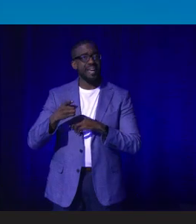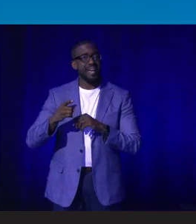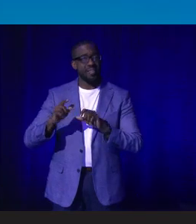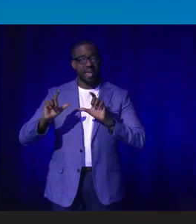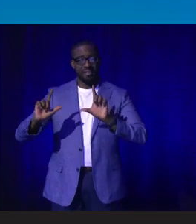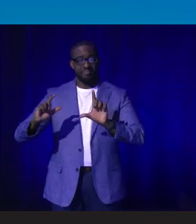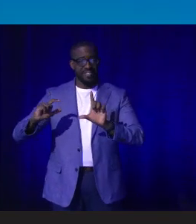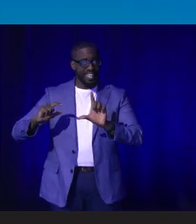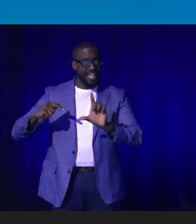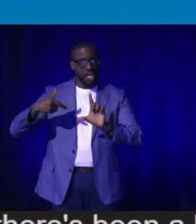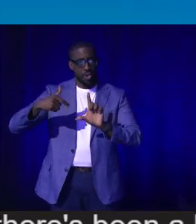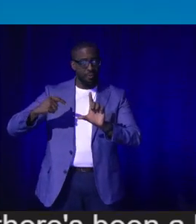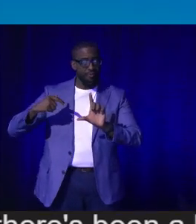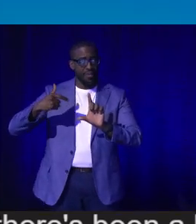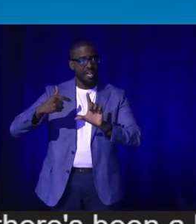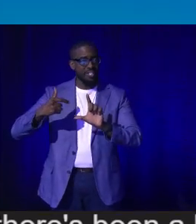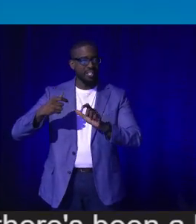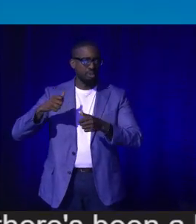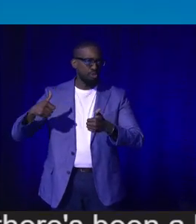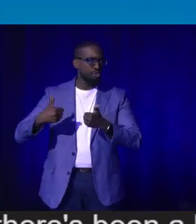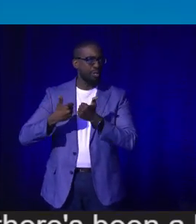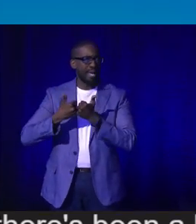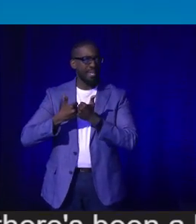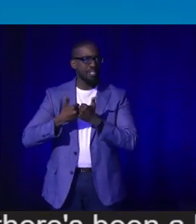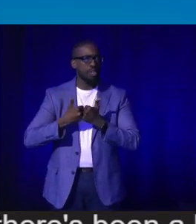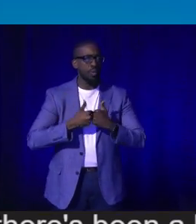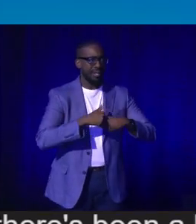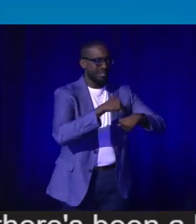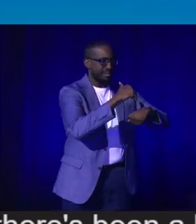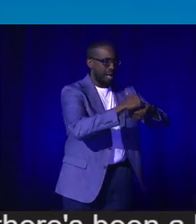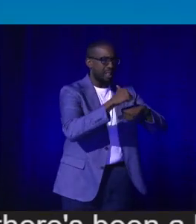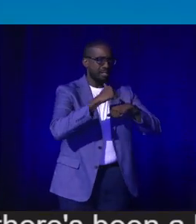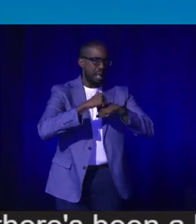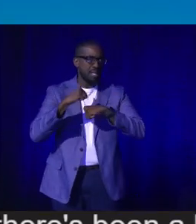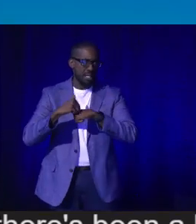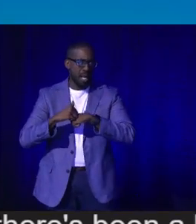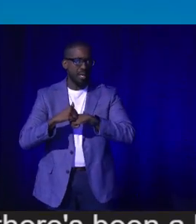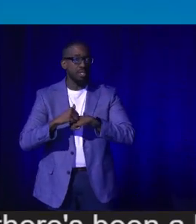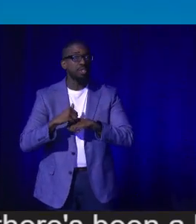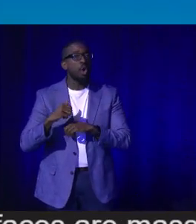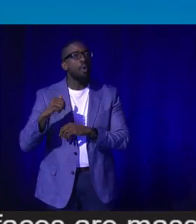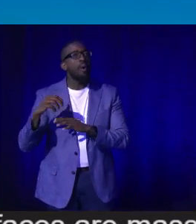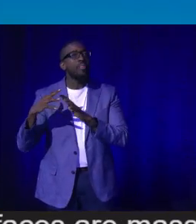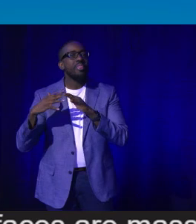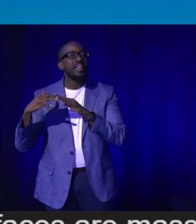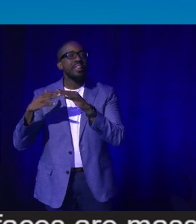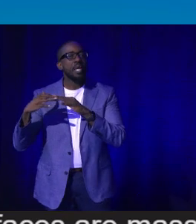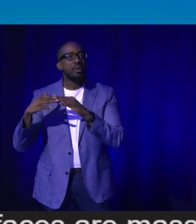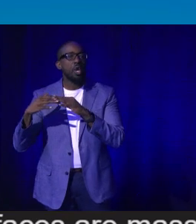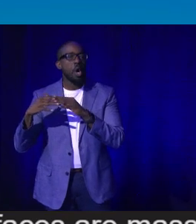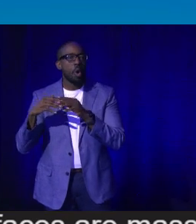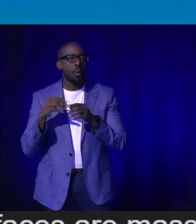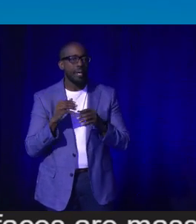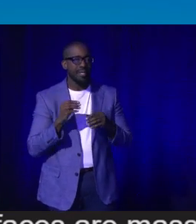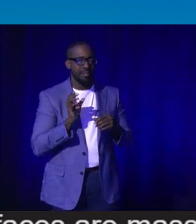are a massive challenge when you have solid, solid, solid. So the liquid always kind of fills the gaps, right?